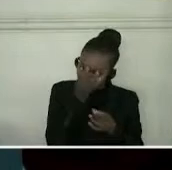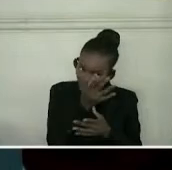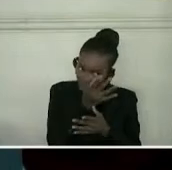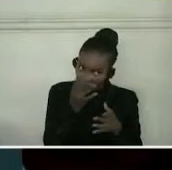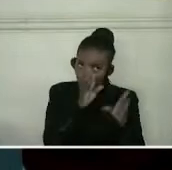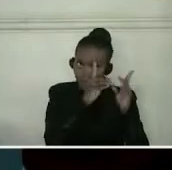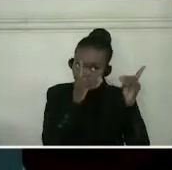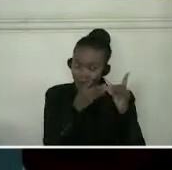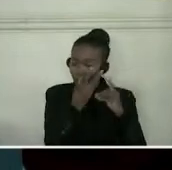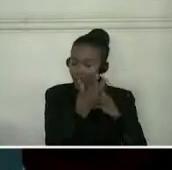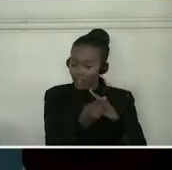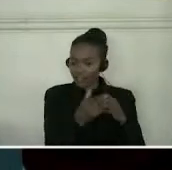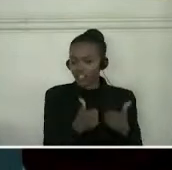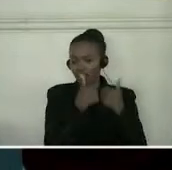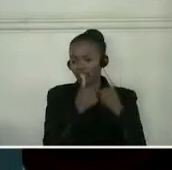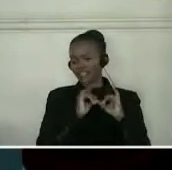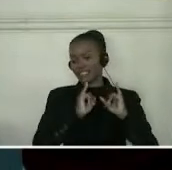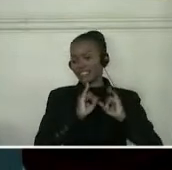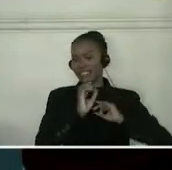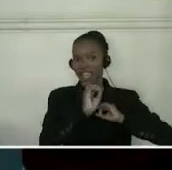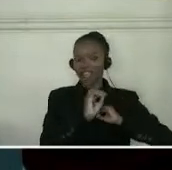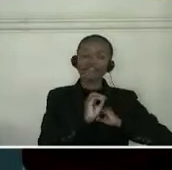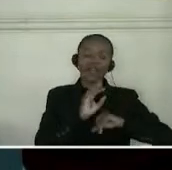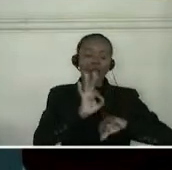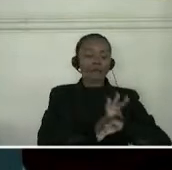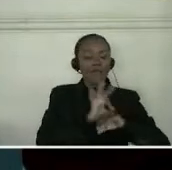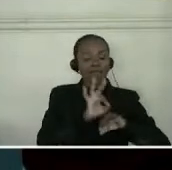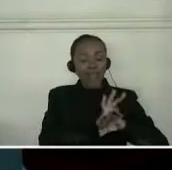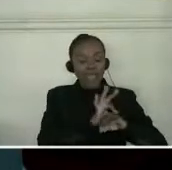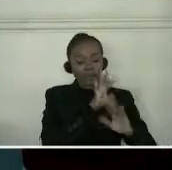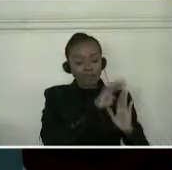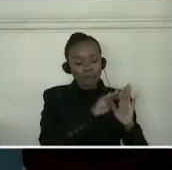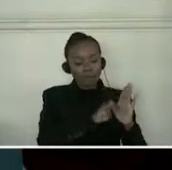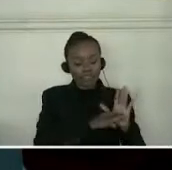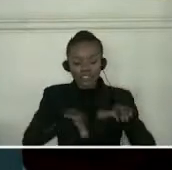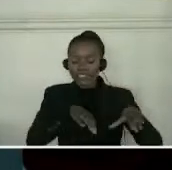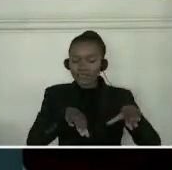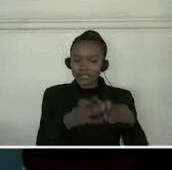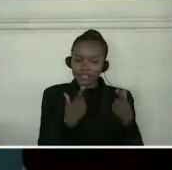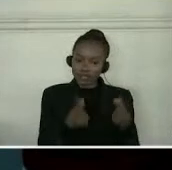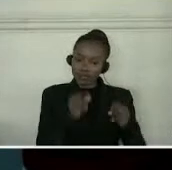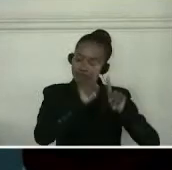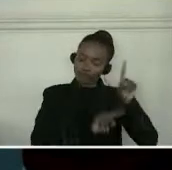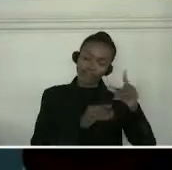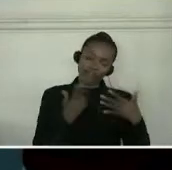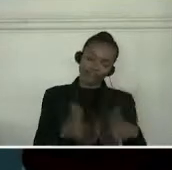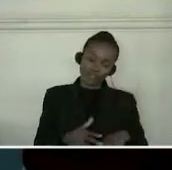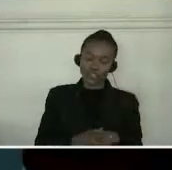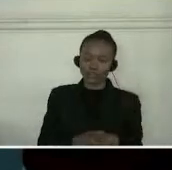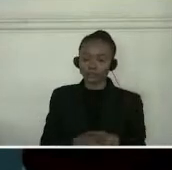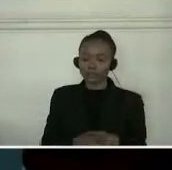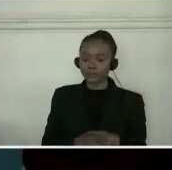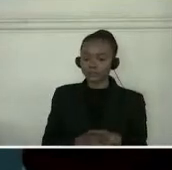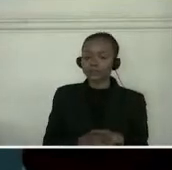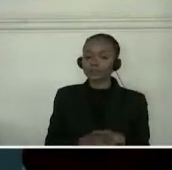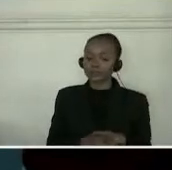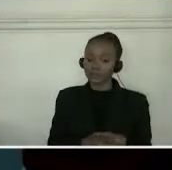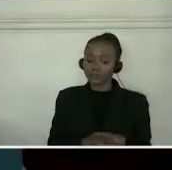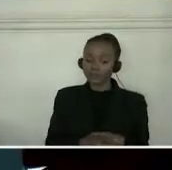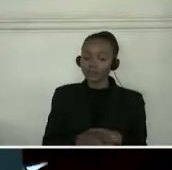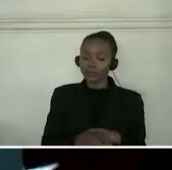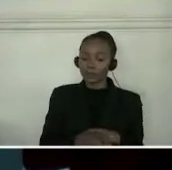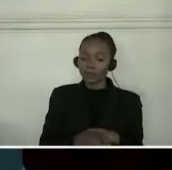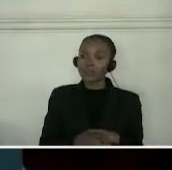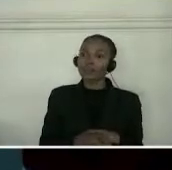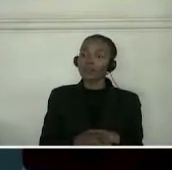of implementing planned projects activities one concern however is the merger of the two departments and whether or not efficiency